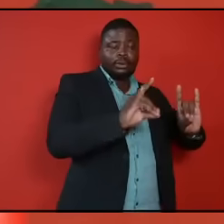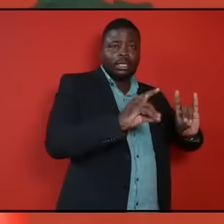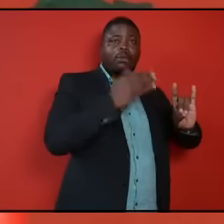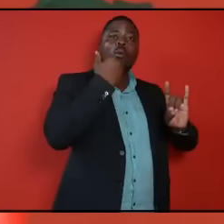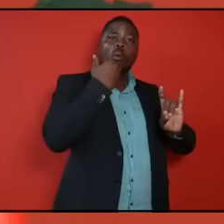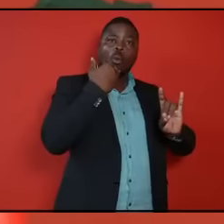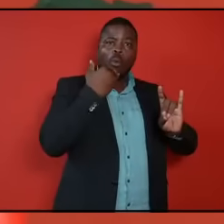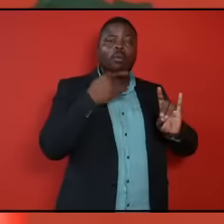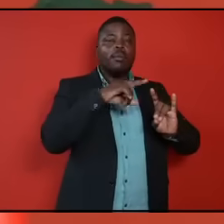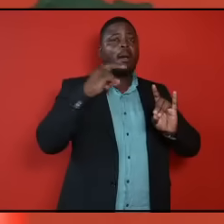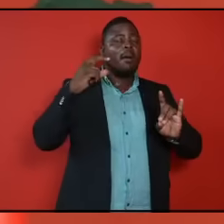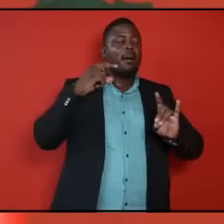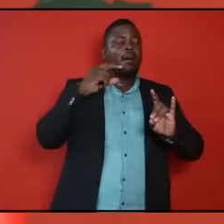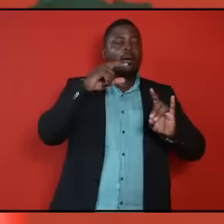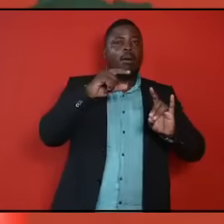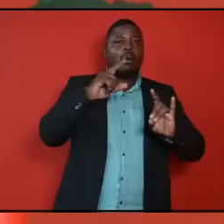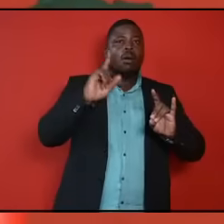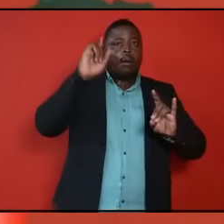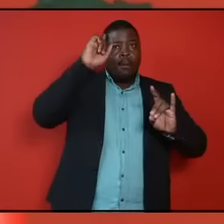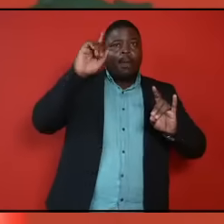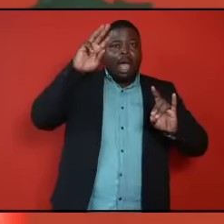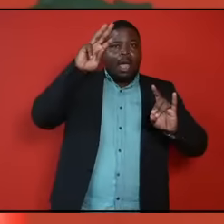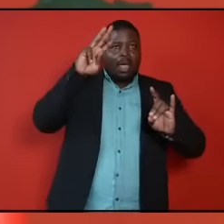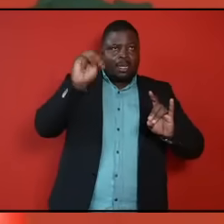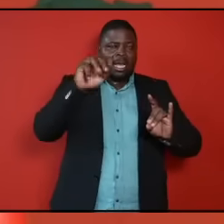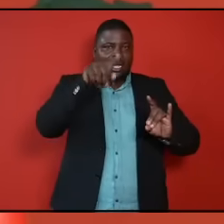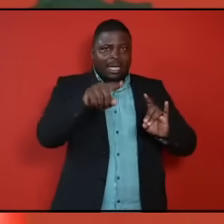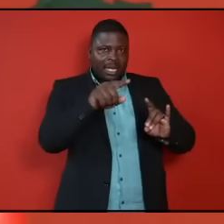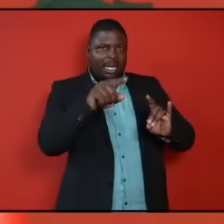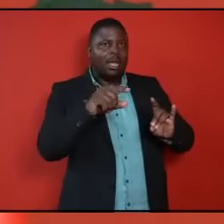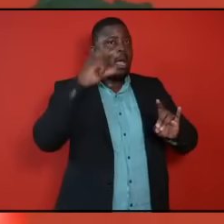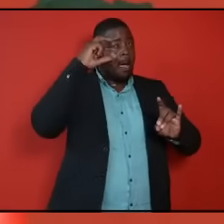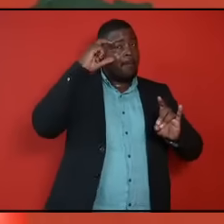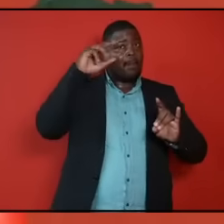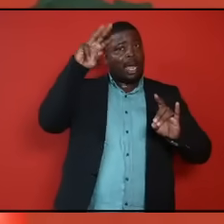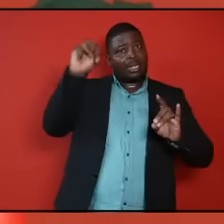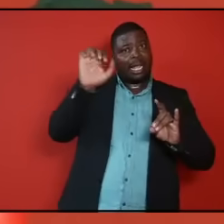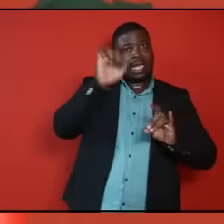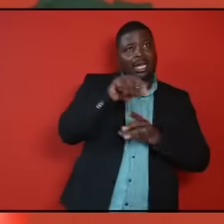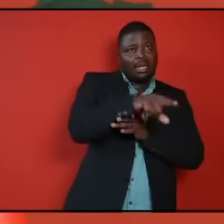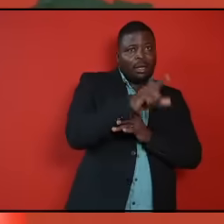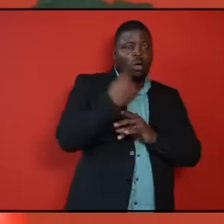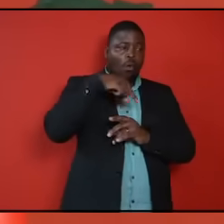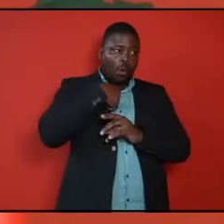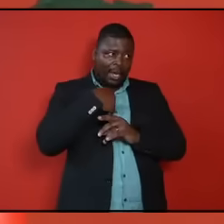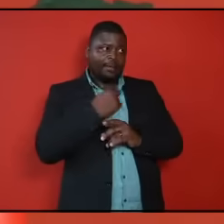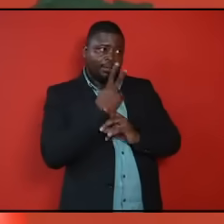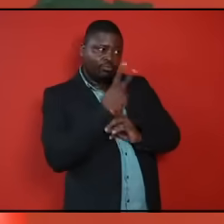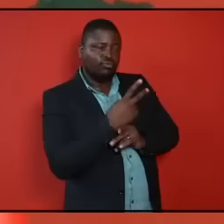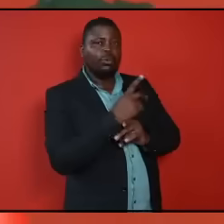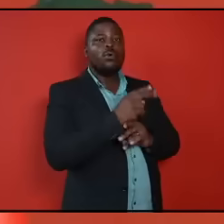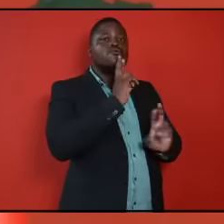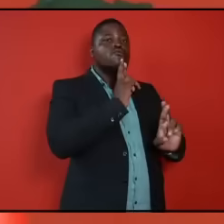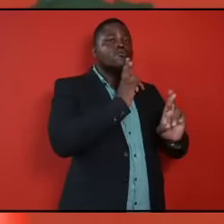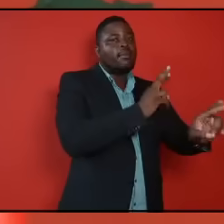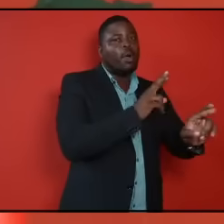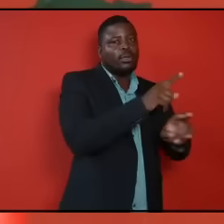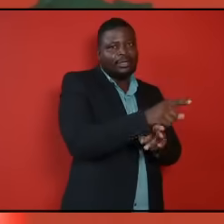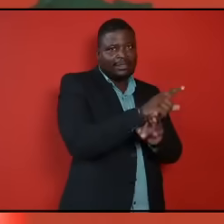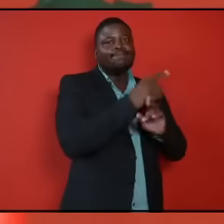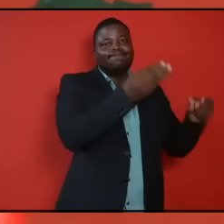Mbuyiseli Madlanga, we note the interim report that was submitted to the President Cyril Ramaphosa in